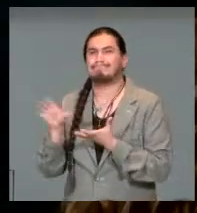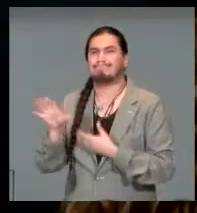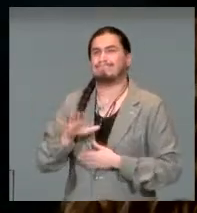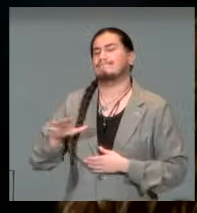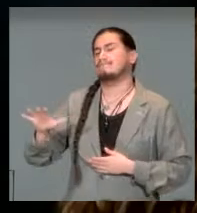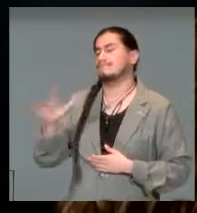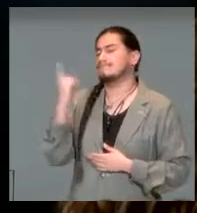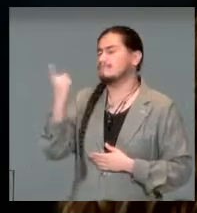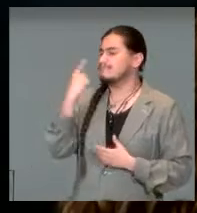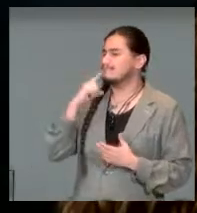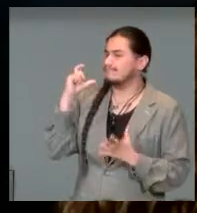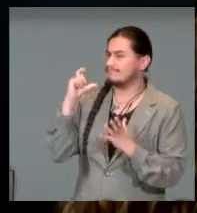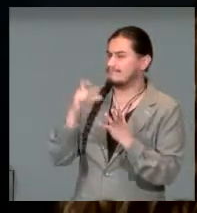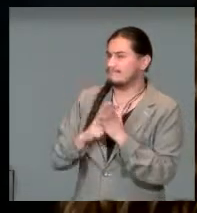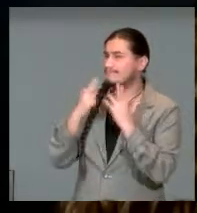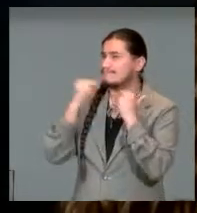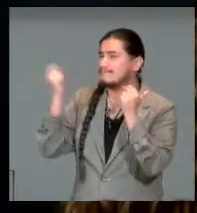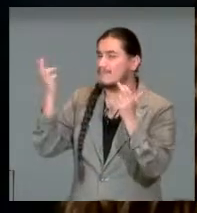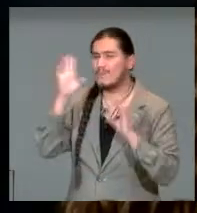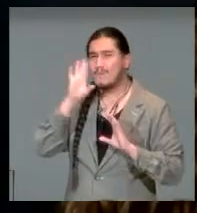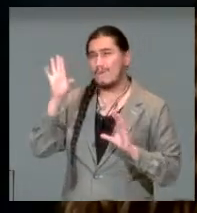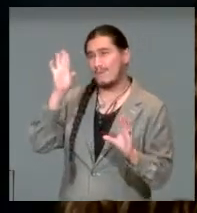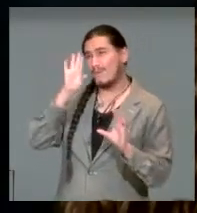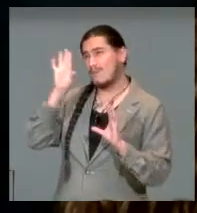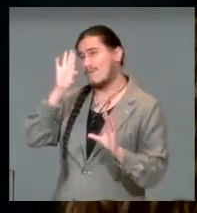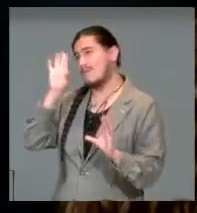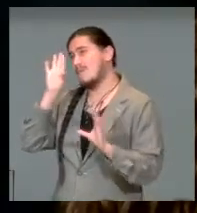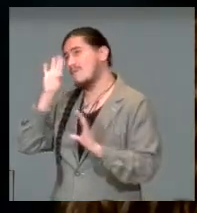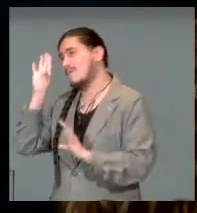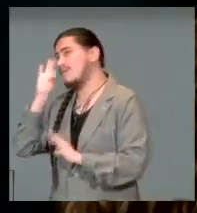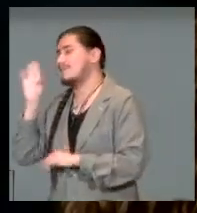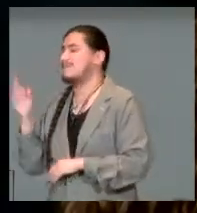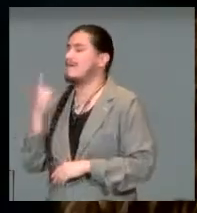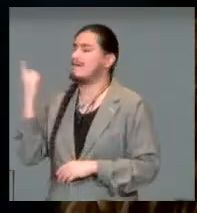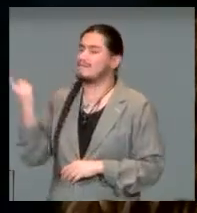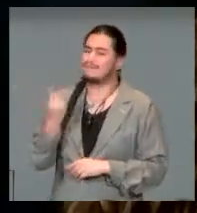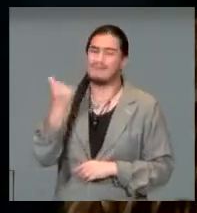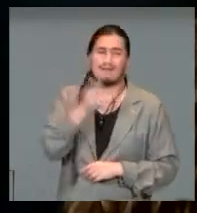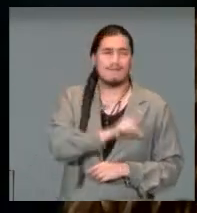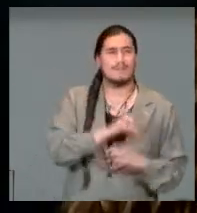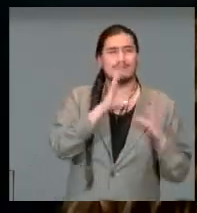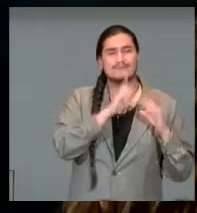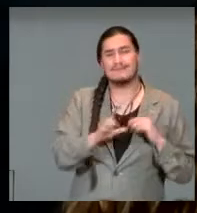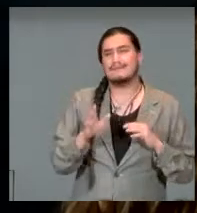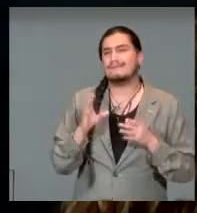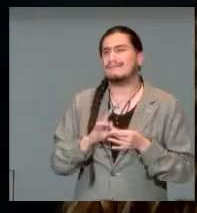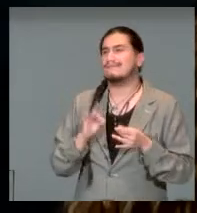is, somebody sing hello, hello, hello, somebody sing